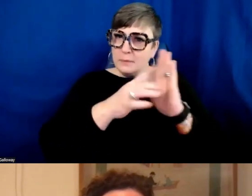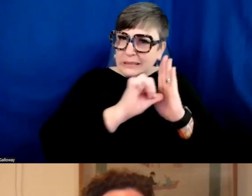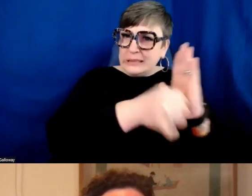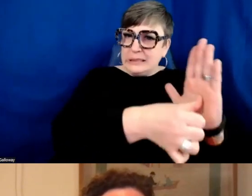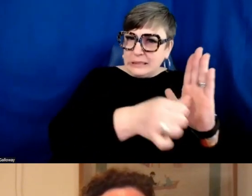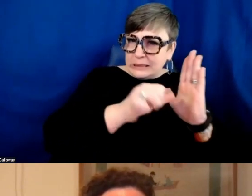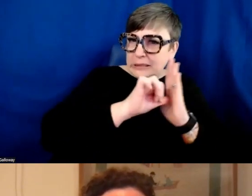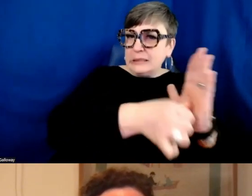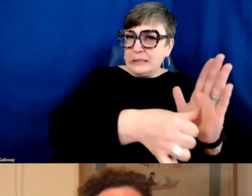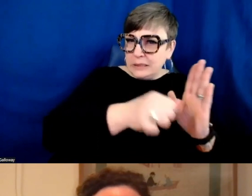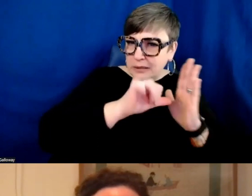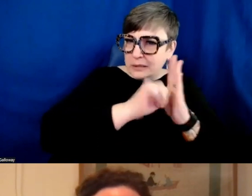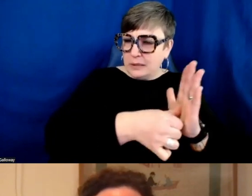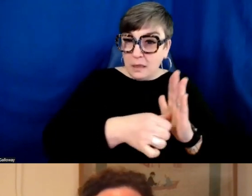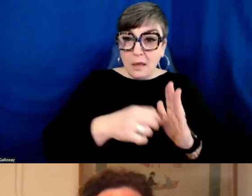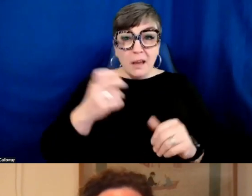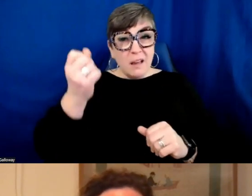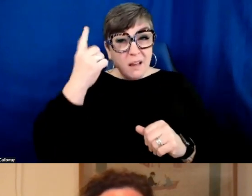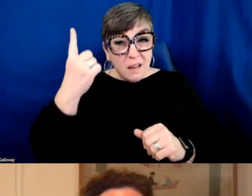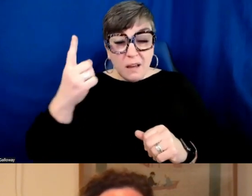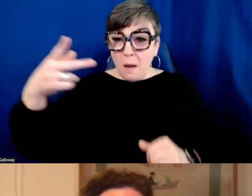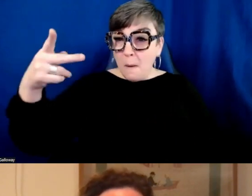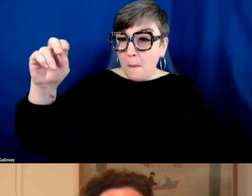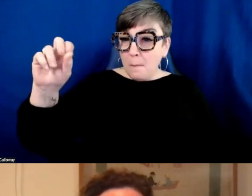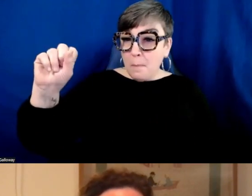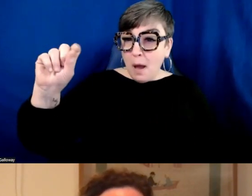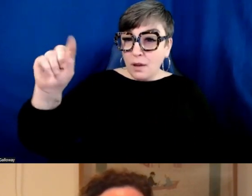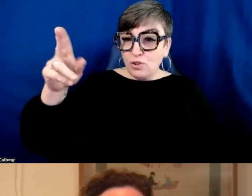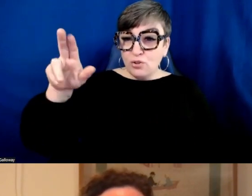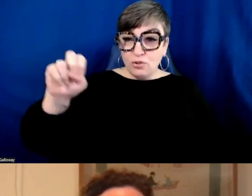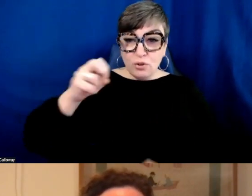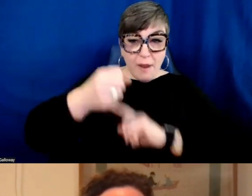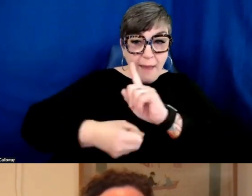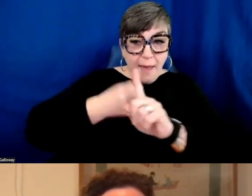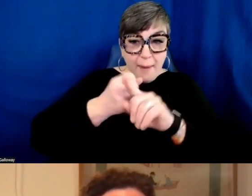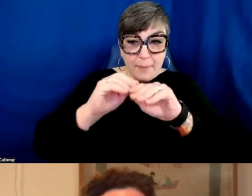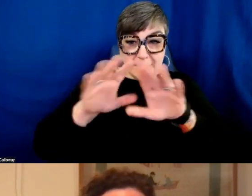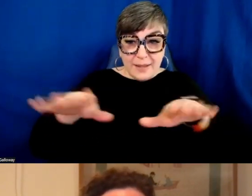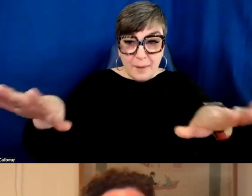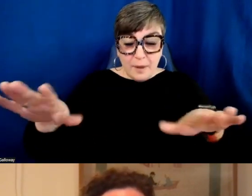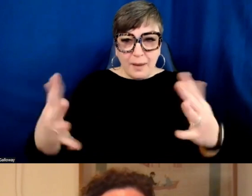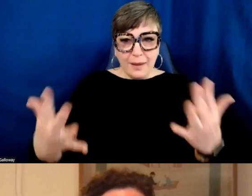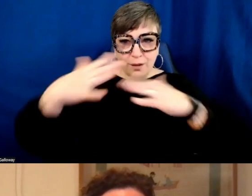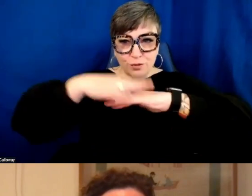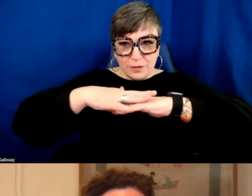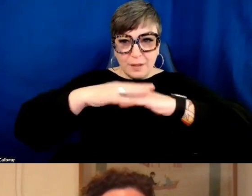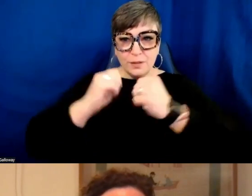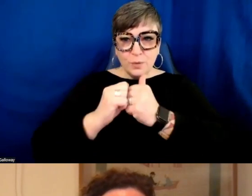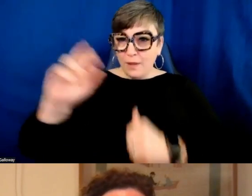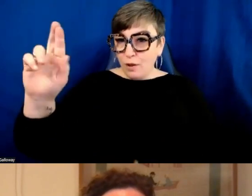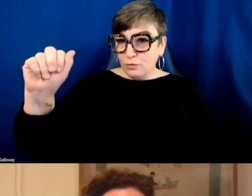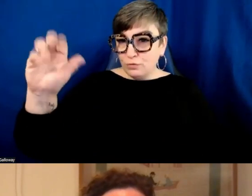epidemic, which intersects with racial politics, gender politics, and disability quite a lot, um,